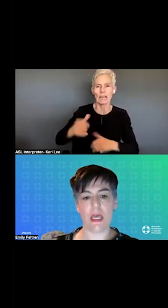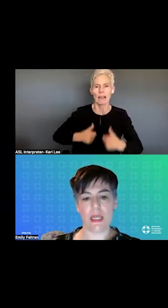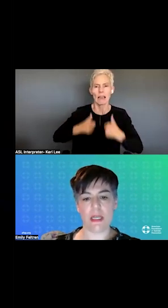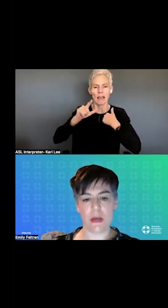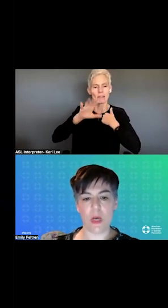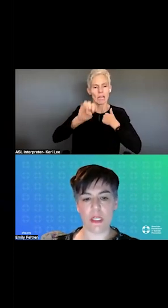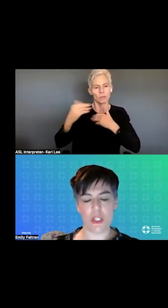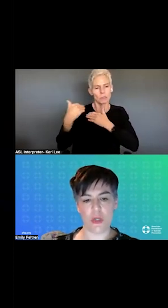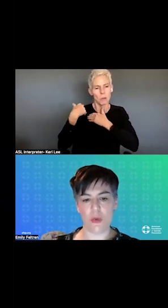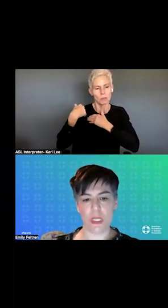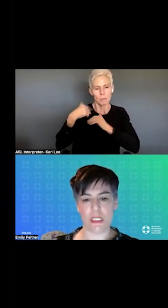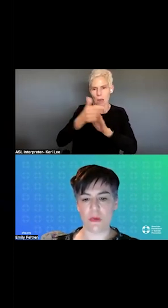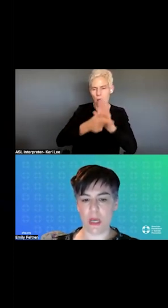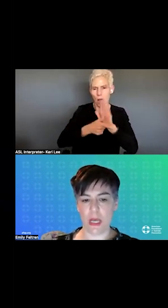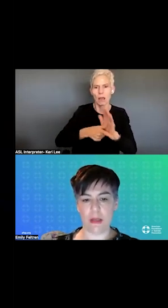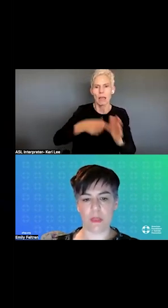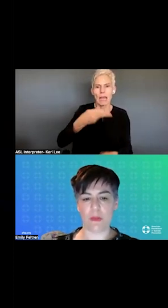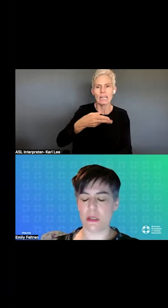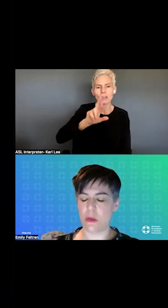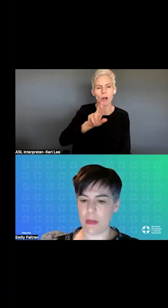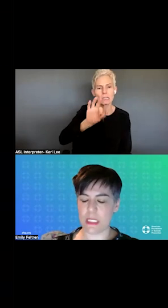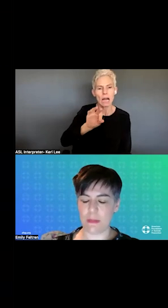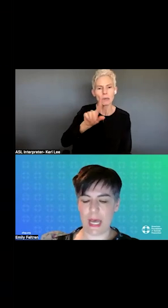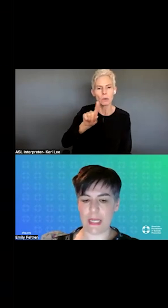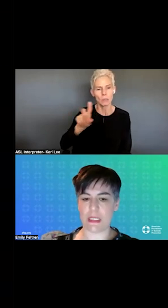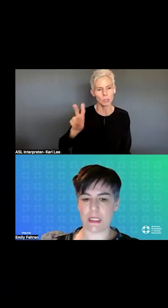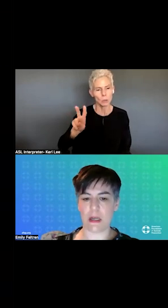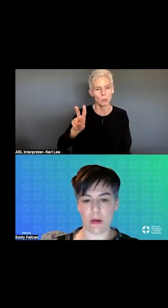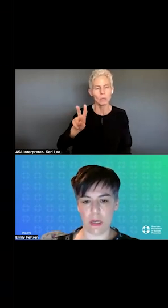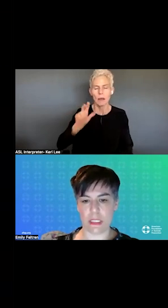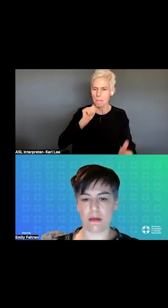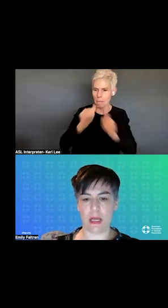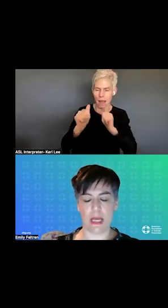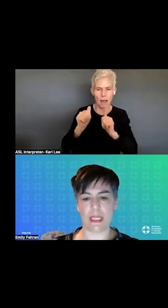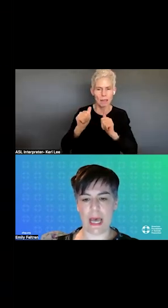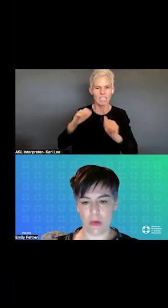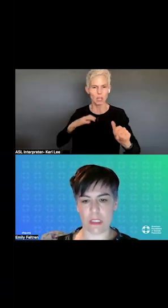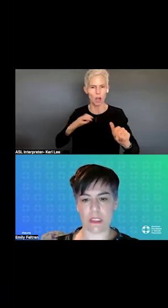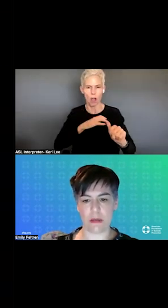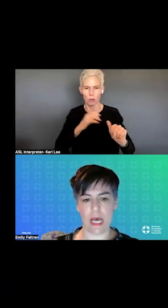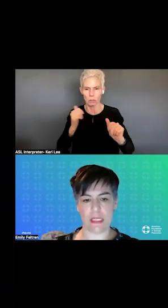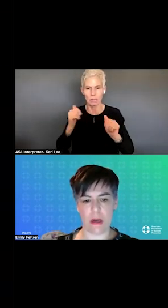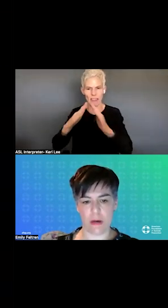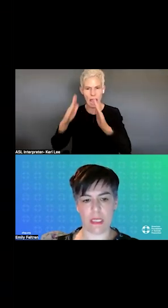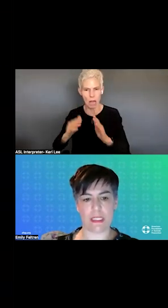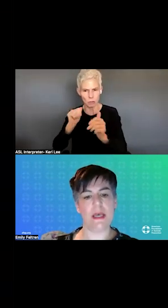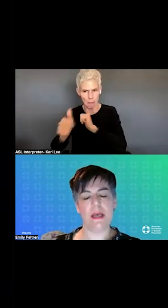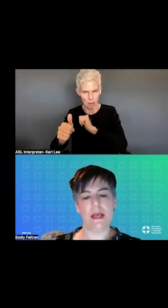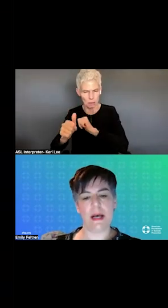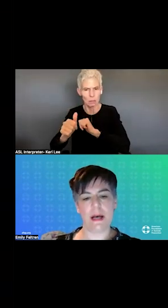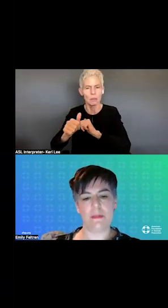HR 912. It was unanimously passed Congress in the House, the last